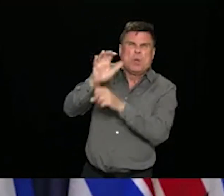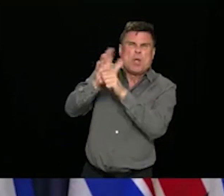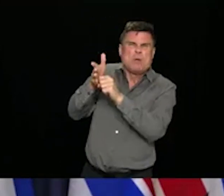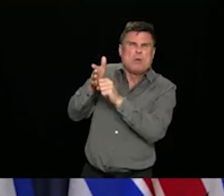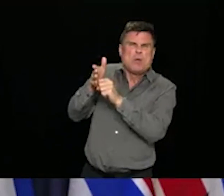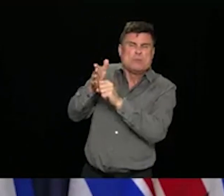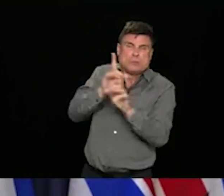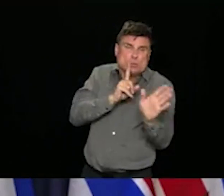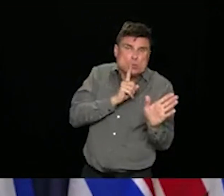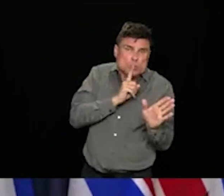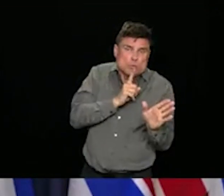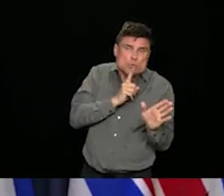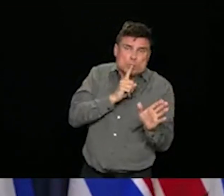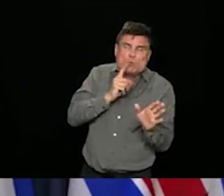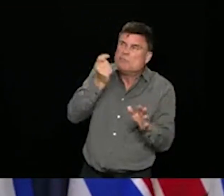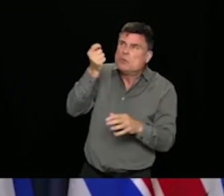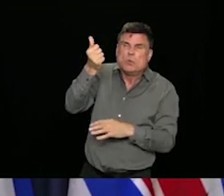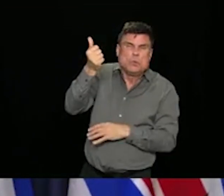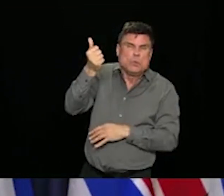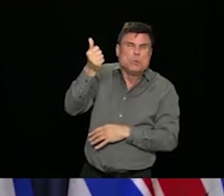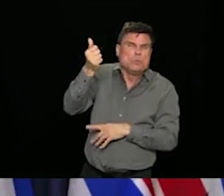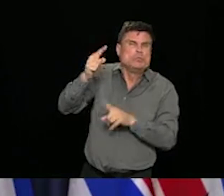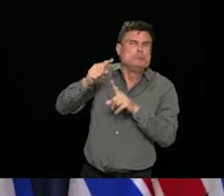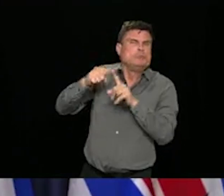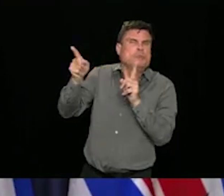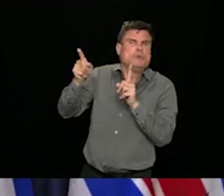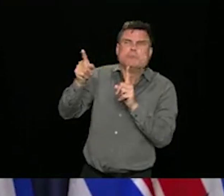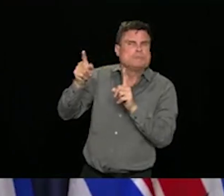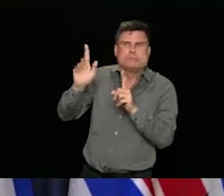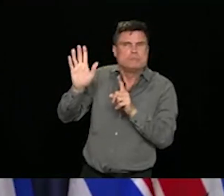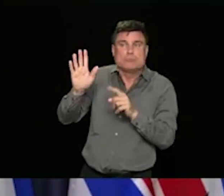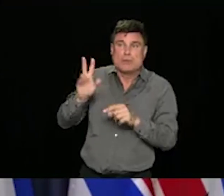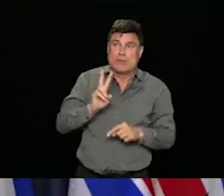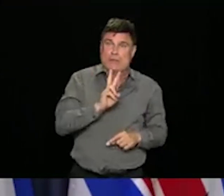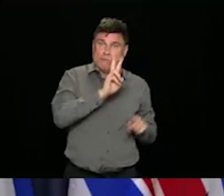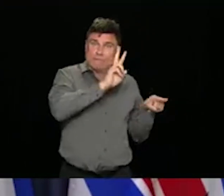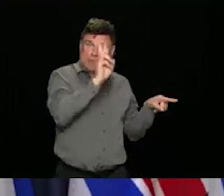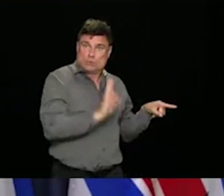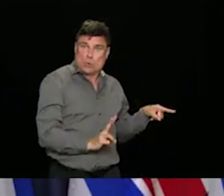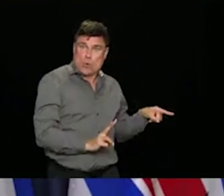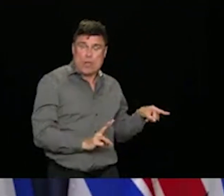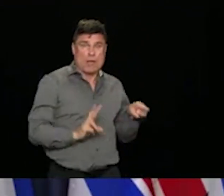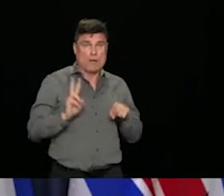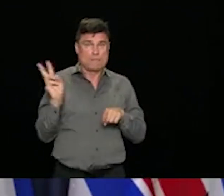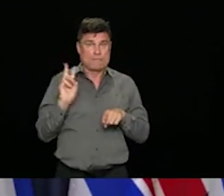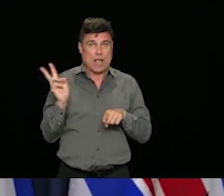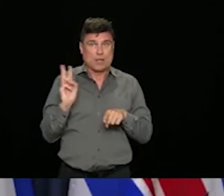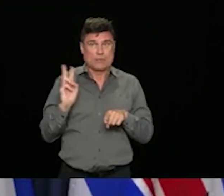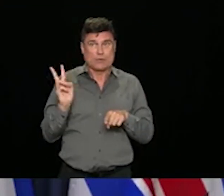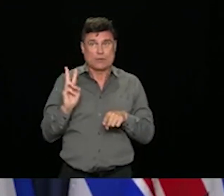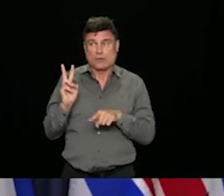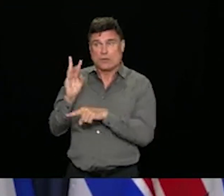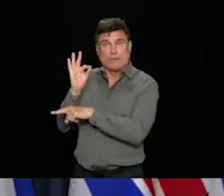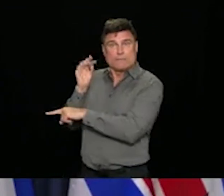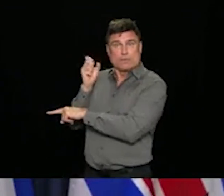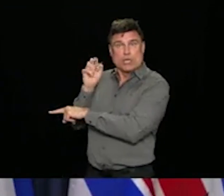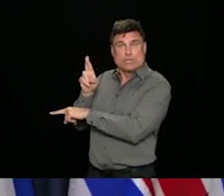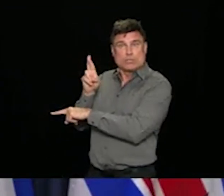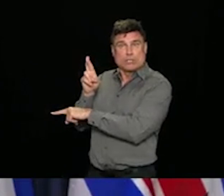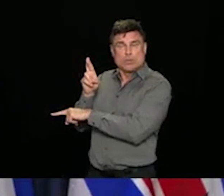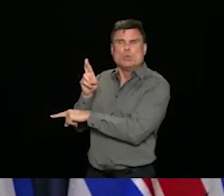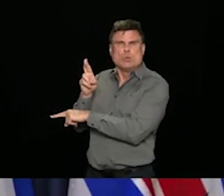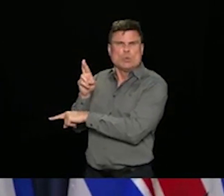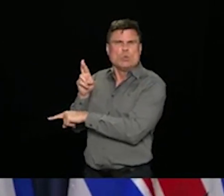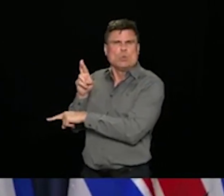you get away from the I-5 corridor here, we've had fewer cases. That's a fact. We've had more cases in Metro Vancouver.